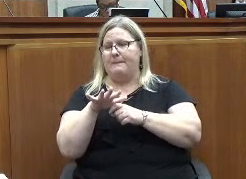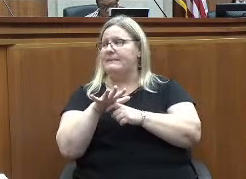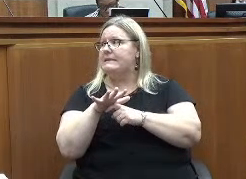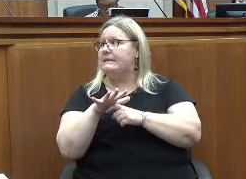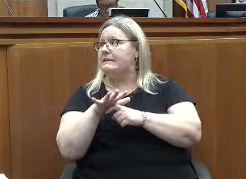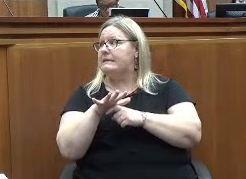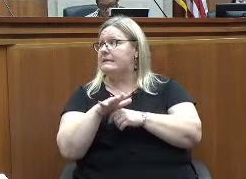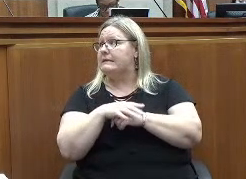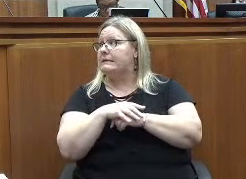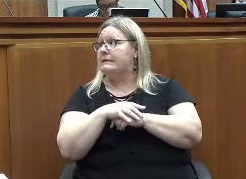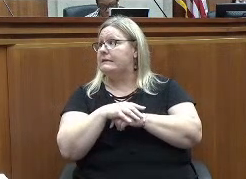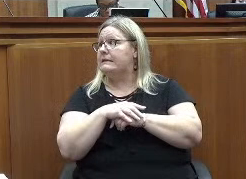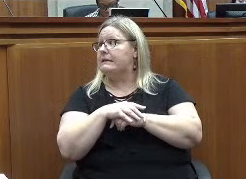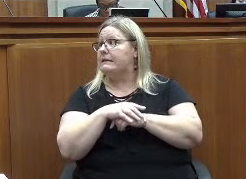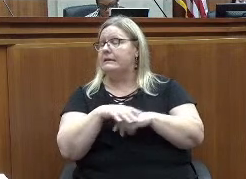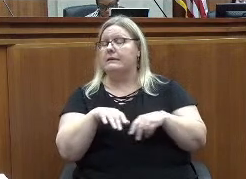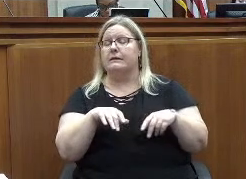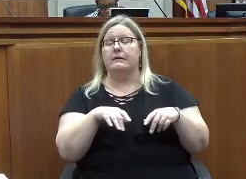campus